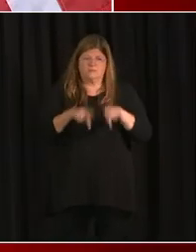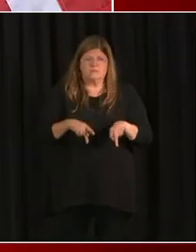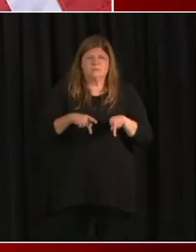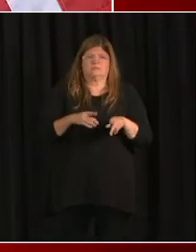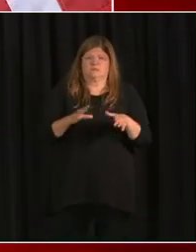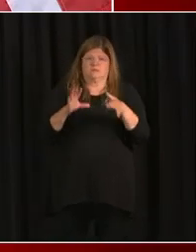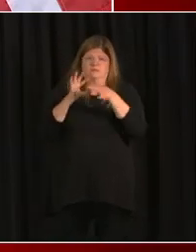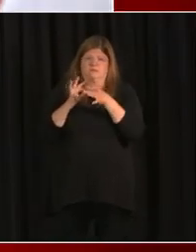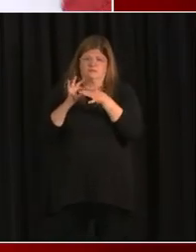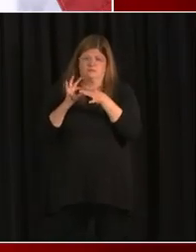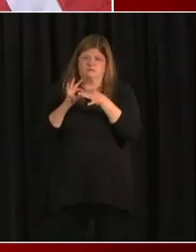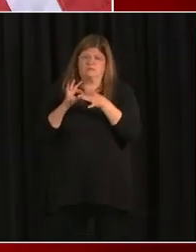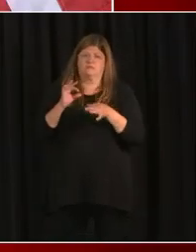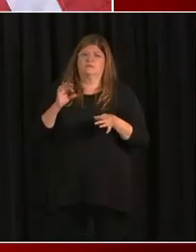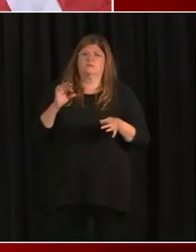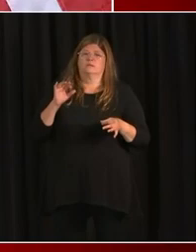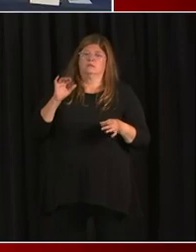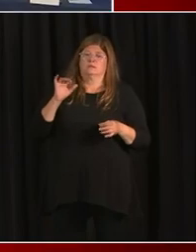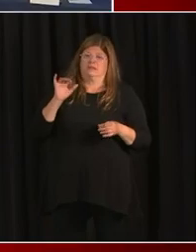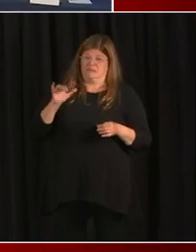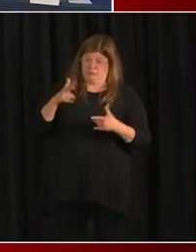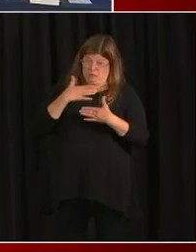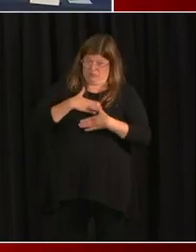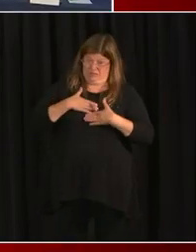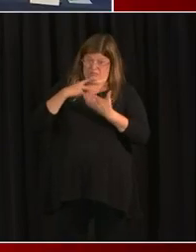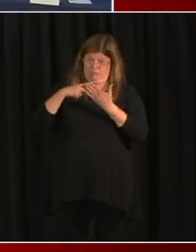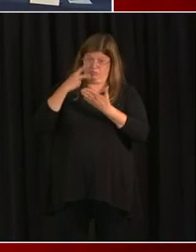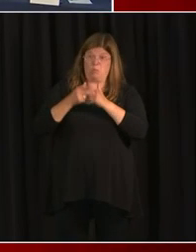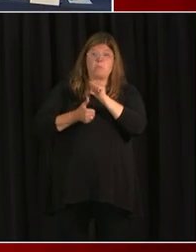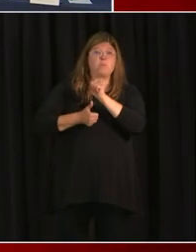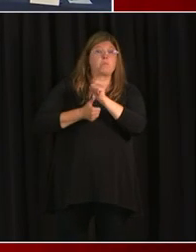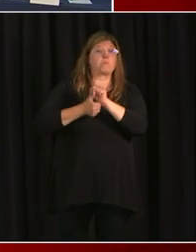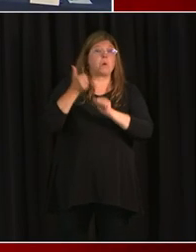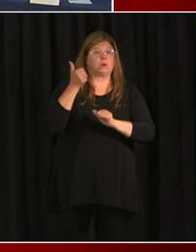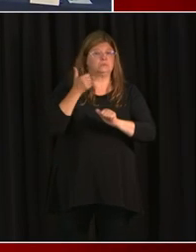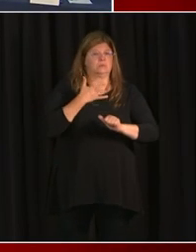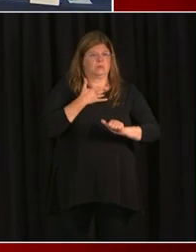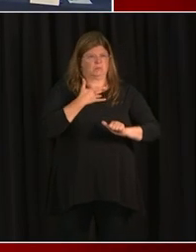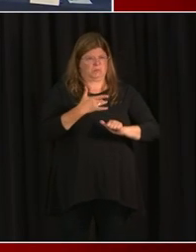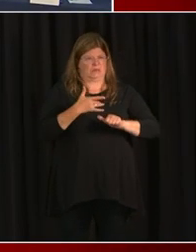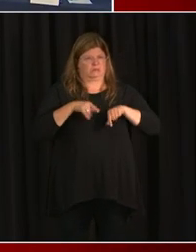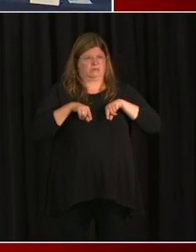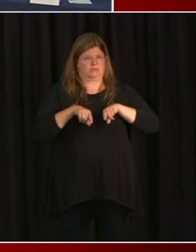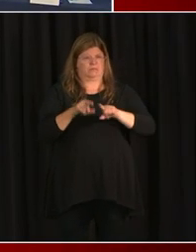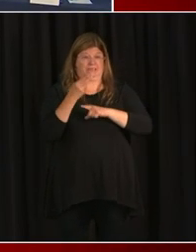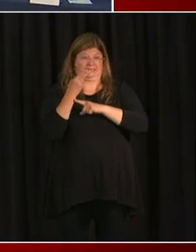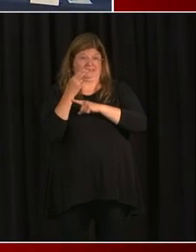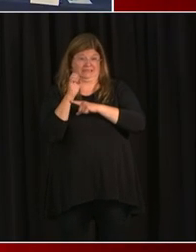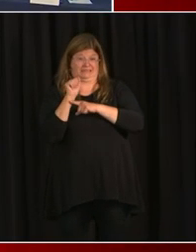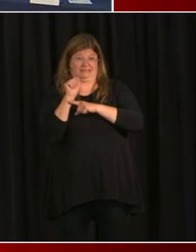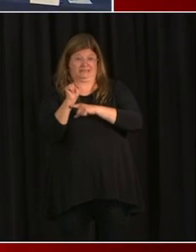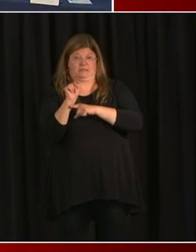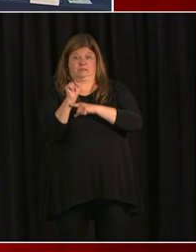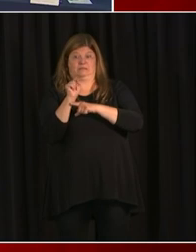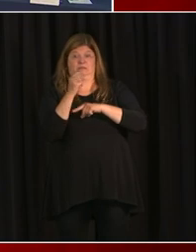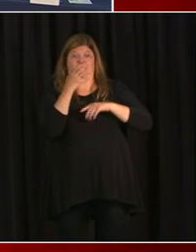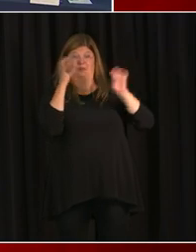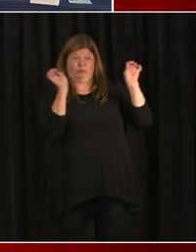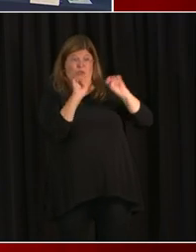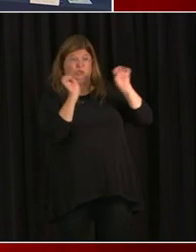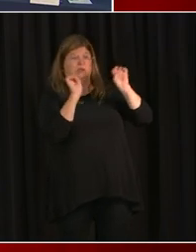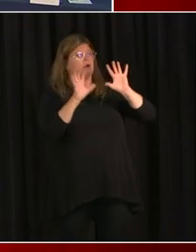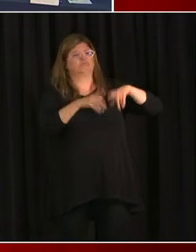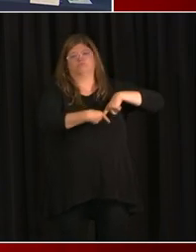Hi. So in terms of the recreation programs, most of, particularly during the heat emergency, a lot of that will have to